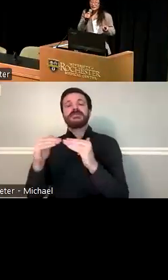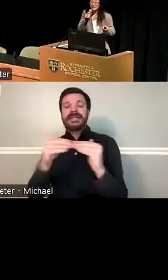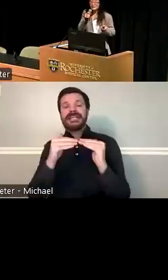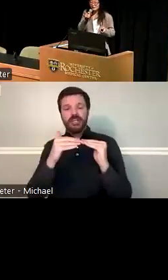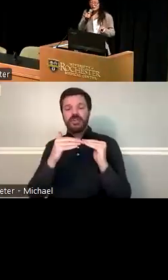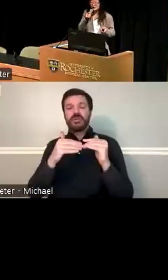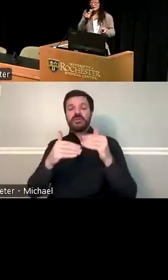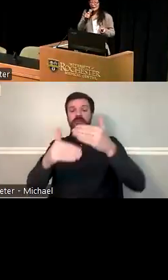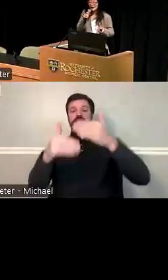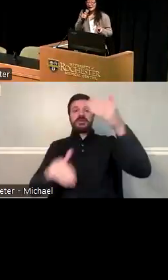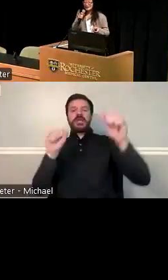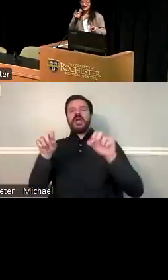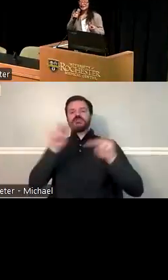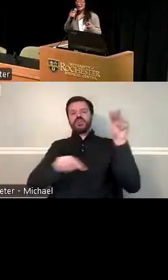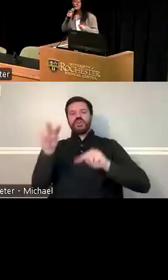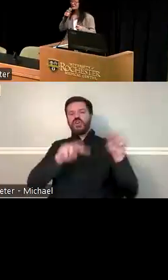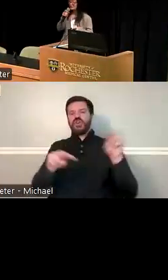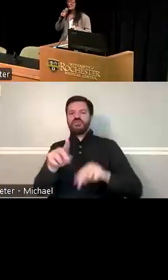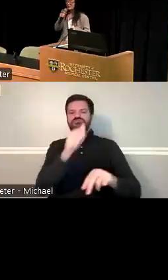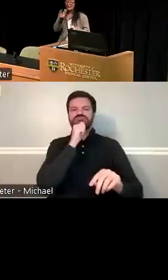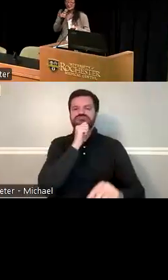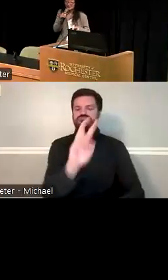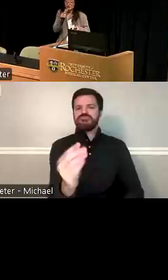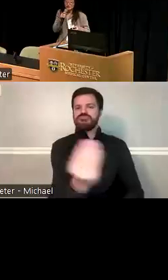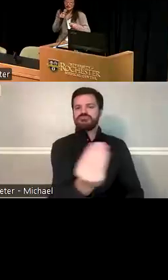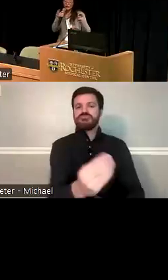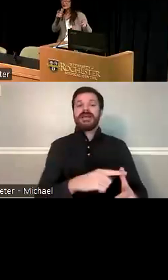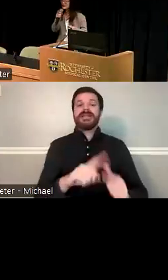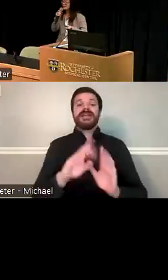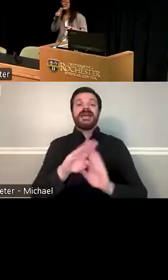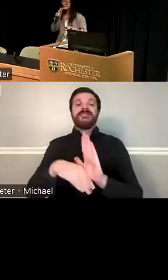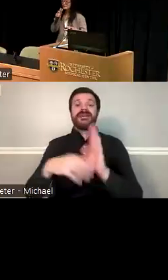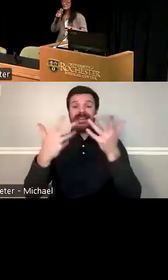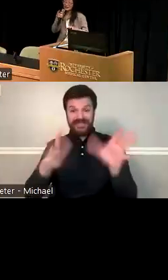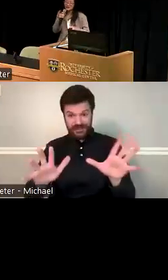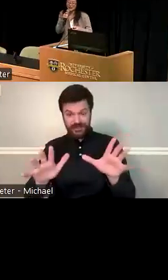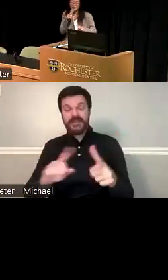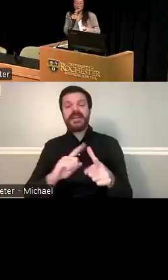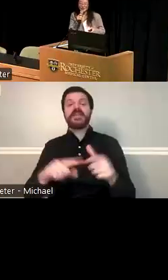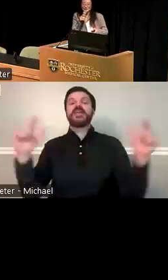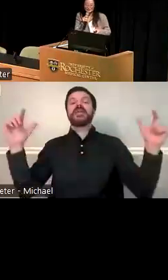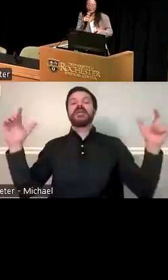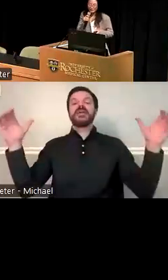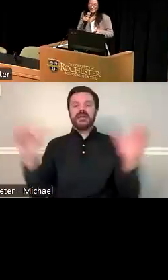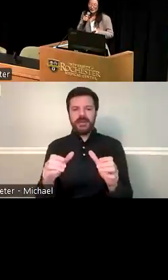peers could observe. And at the end of the 30-minute encounter, we had all of them come in to provide immediate